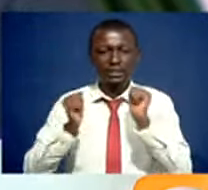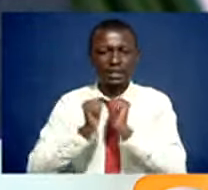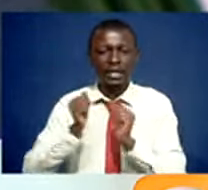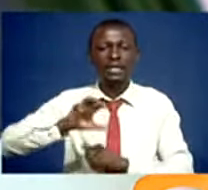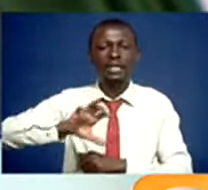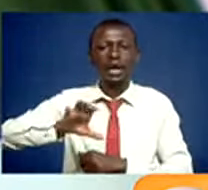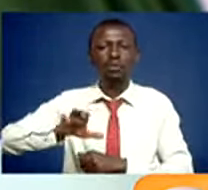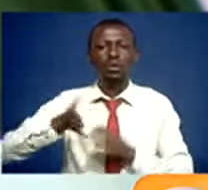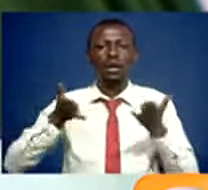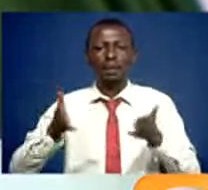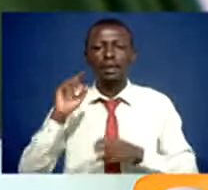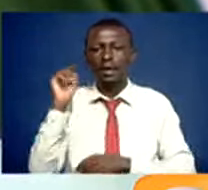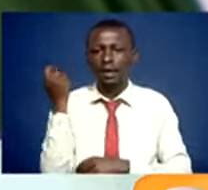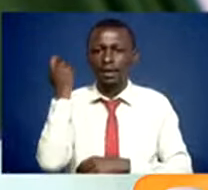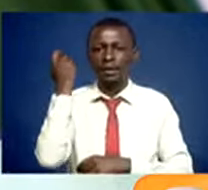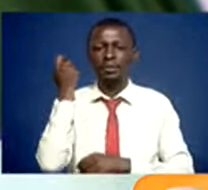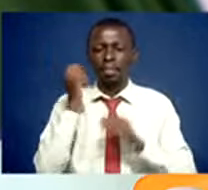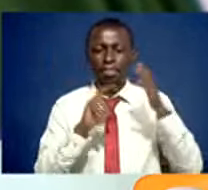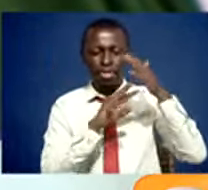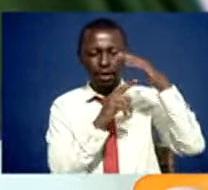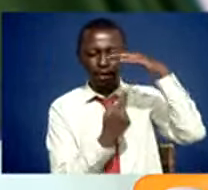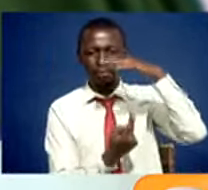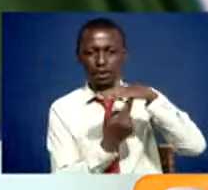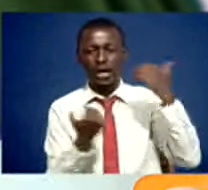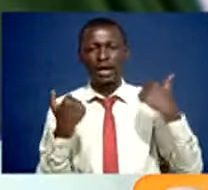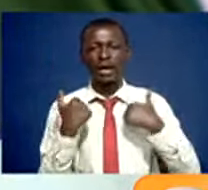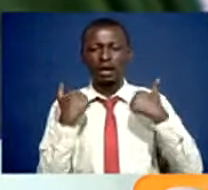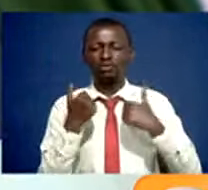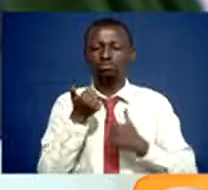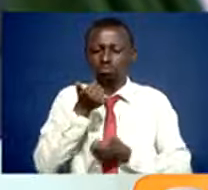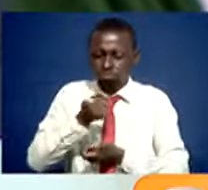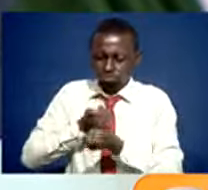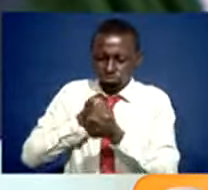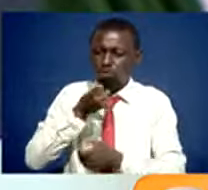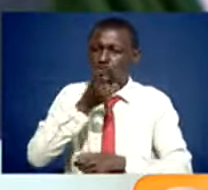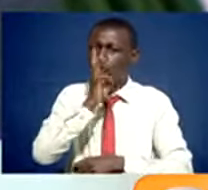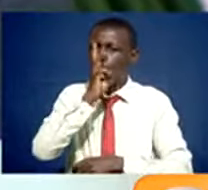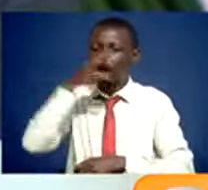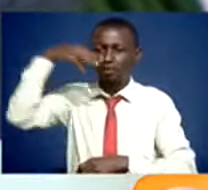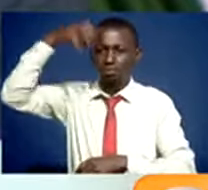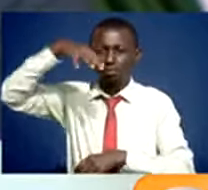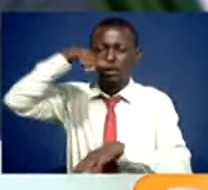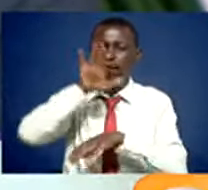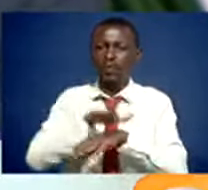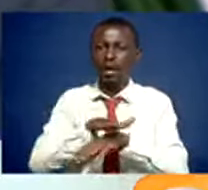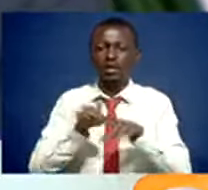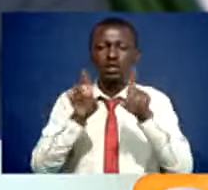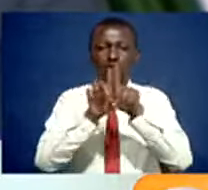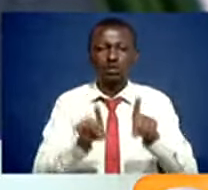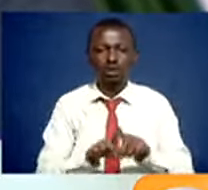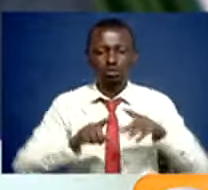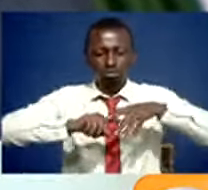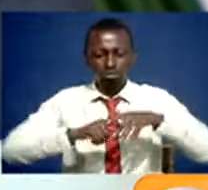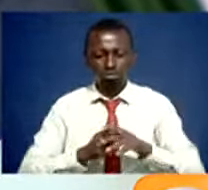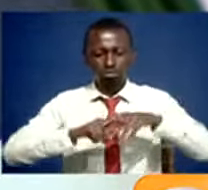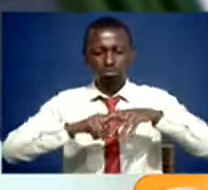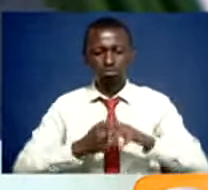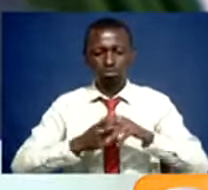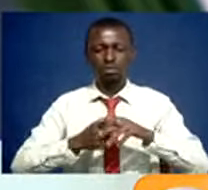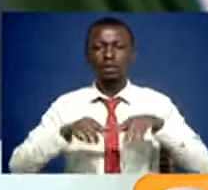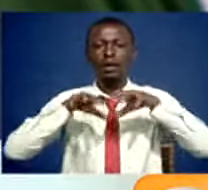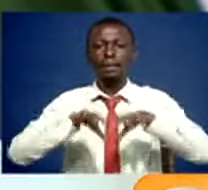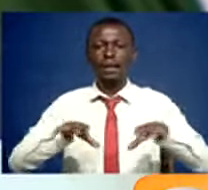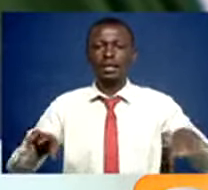The project has developed solar-powered boreholes and water pumps, rehabilitated several livestock markets